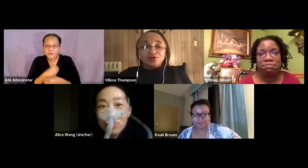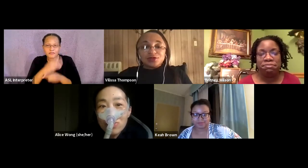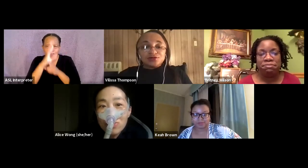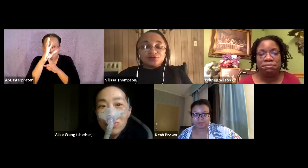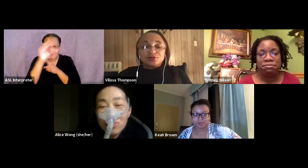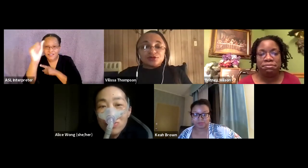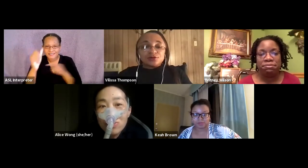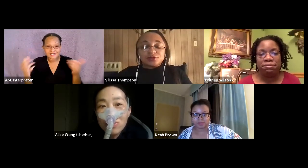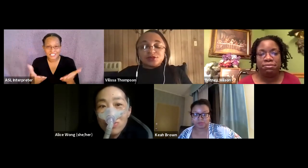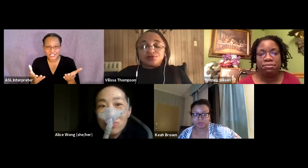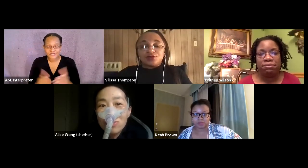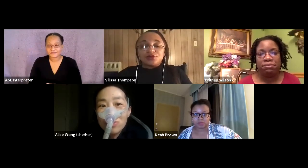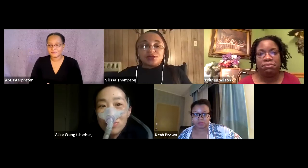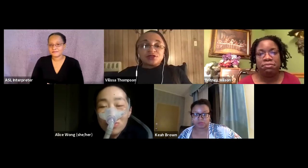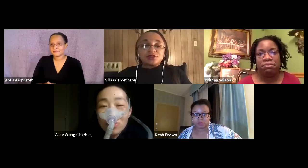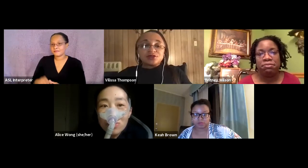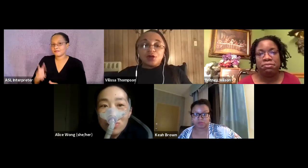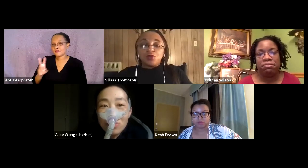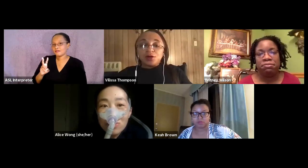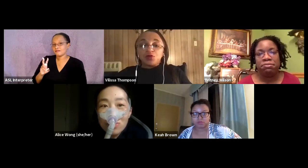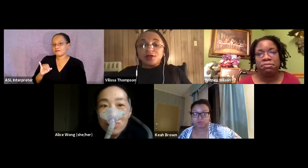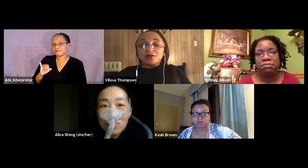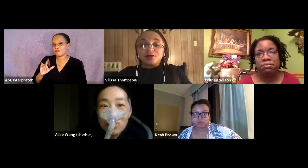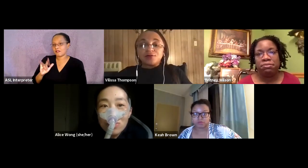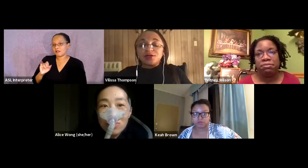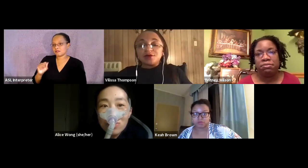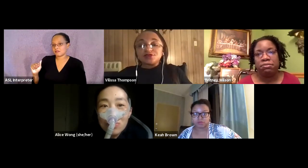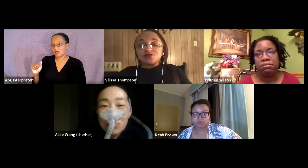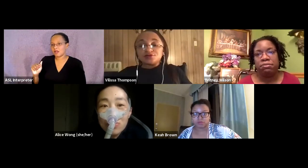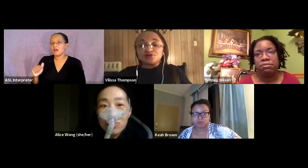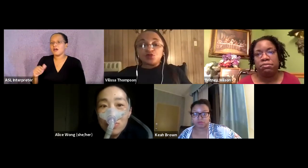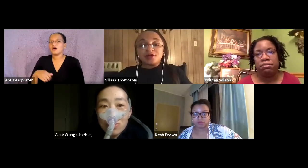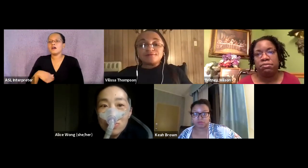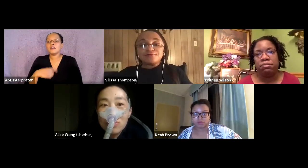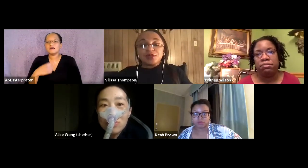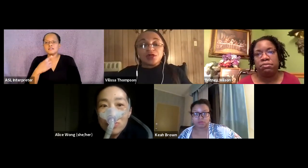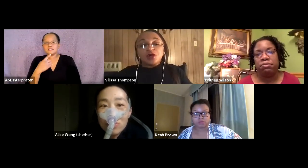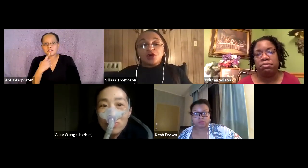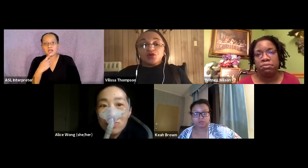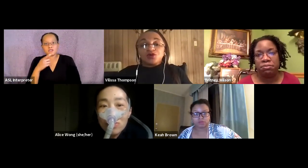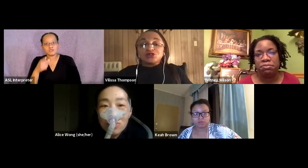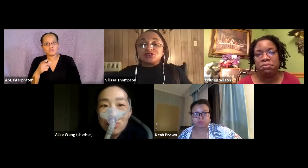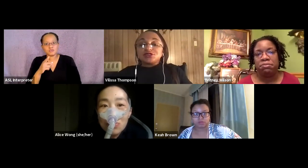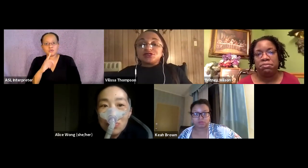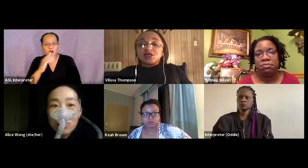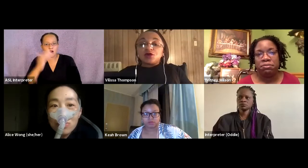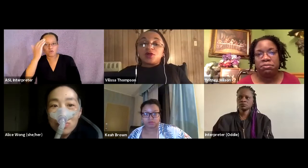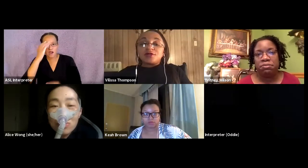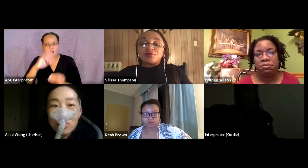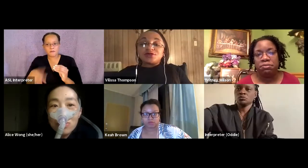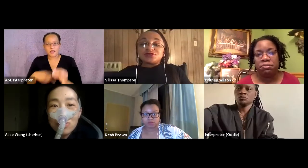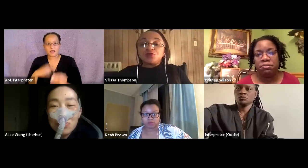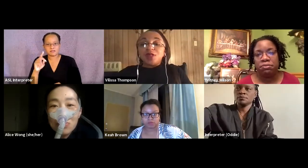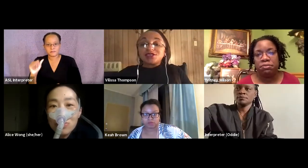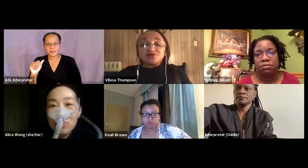And when it comes to observing the beauty, you are well aware of the meaning of disability to white. What should attendees take away